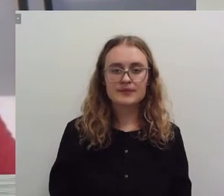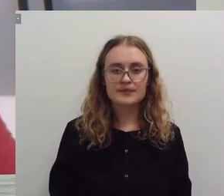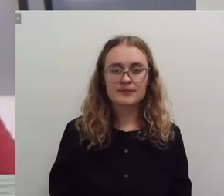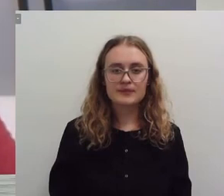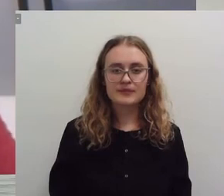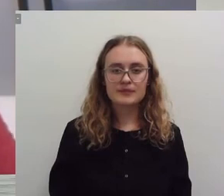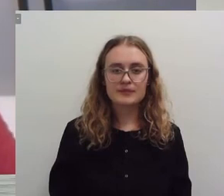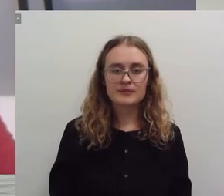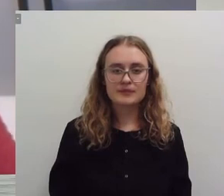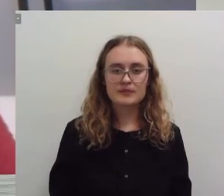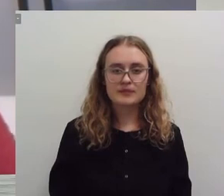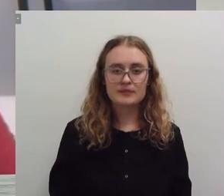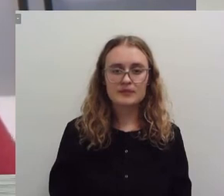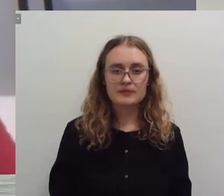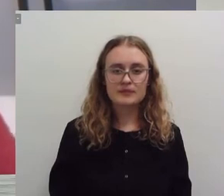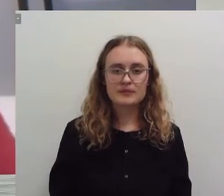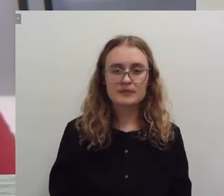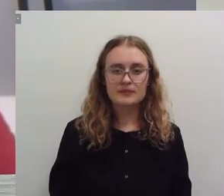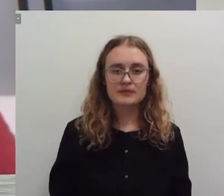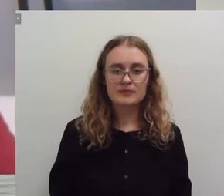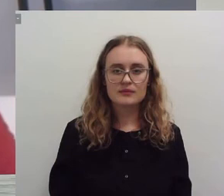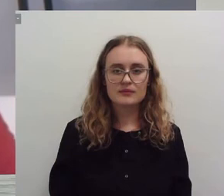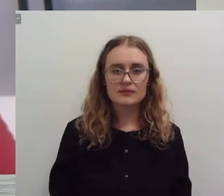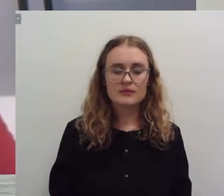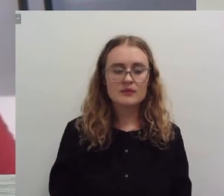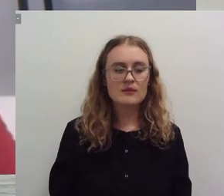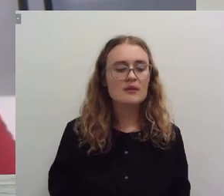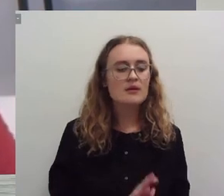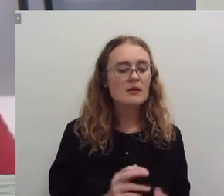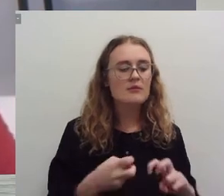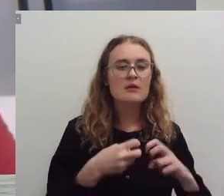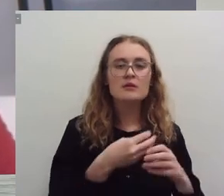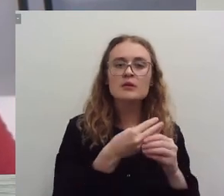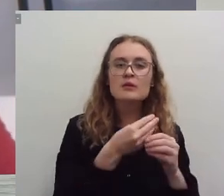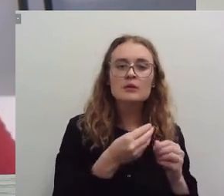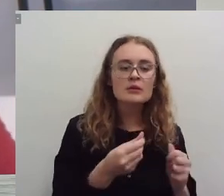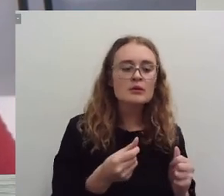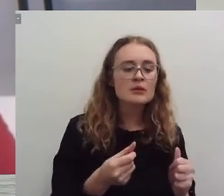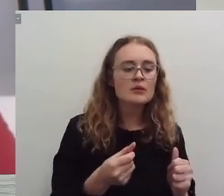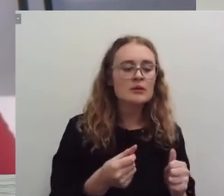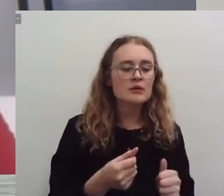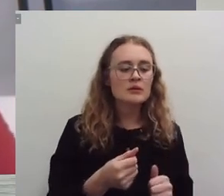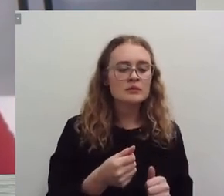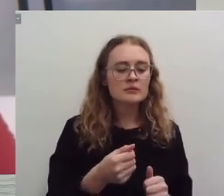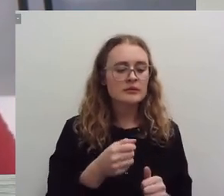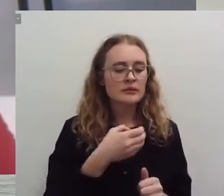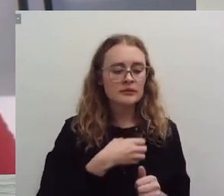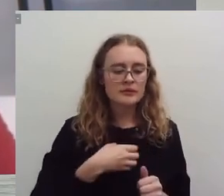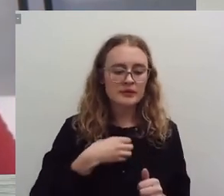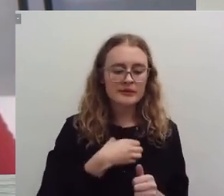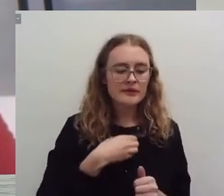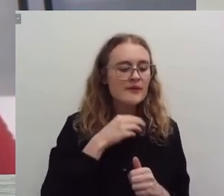we want every single one of them kids, and spread our word and name,